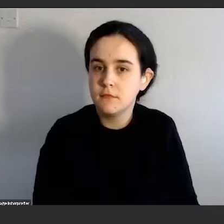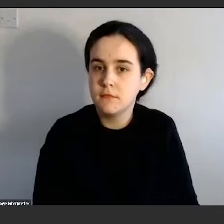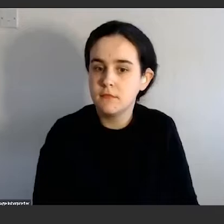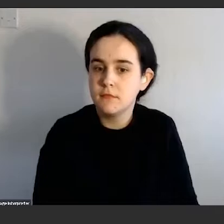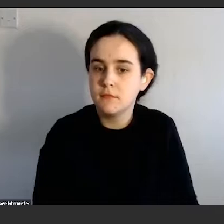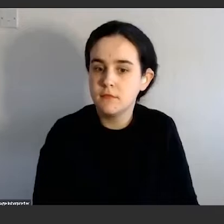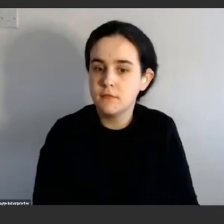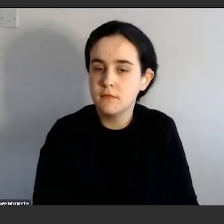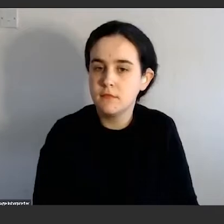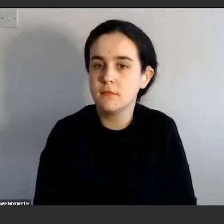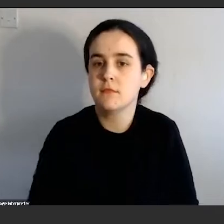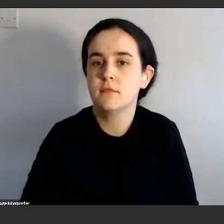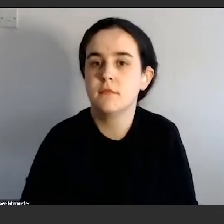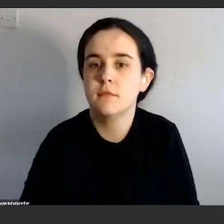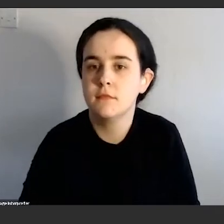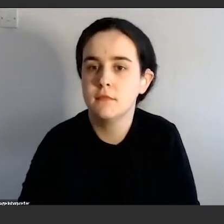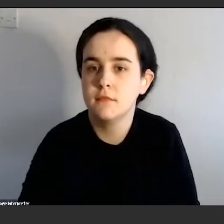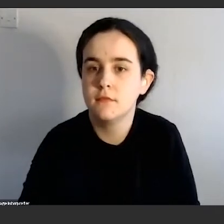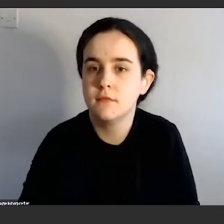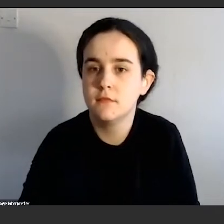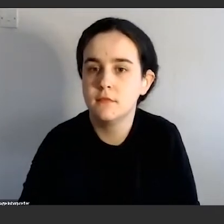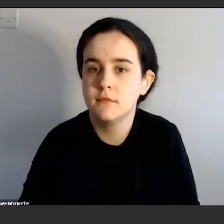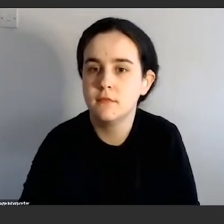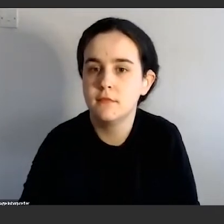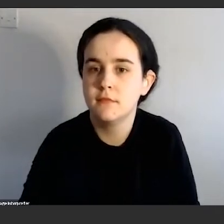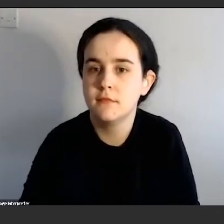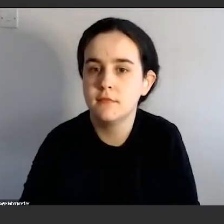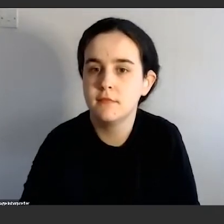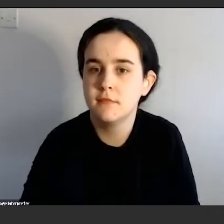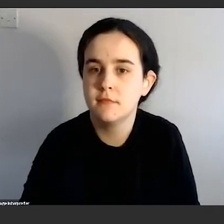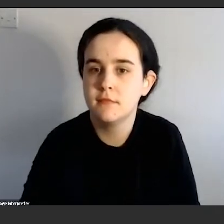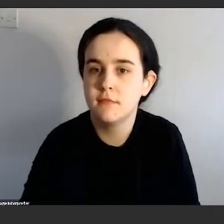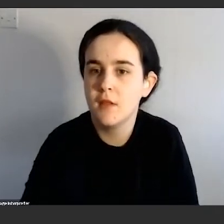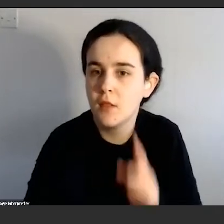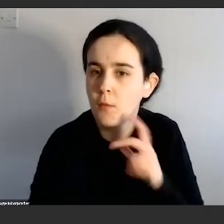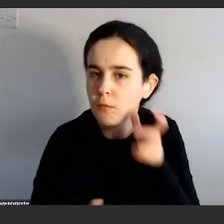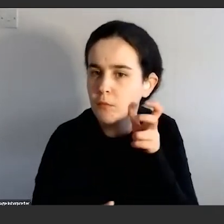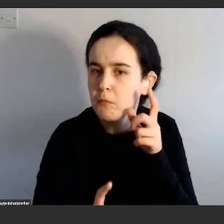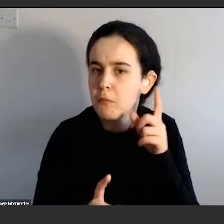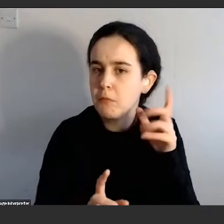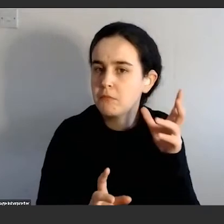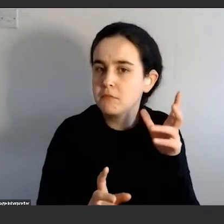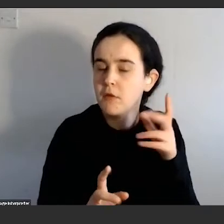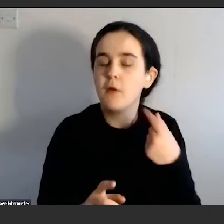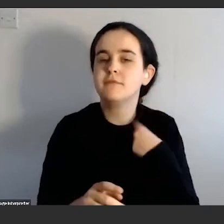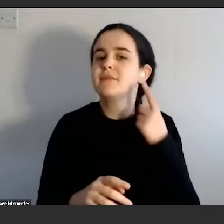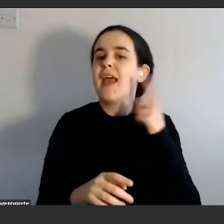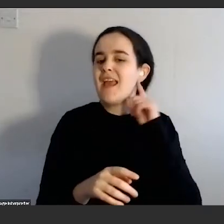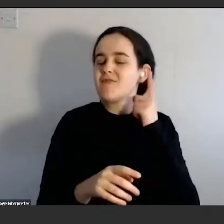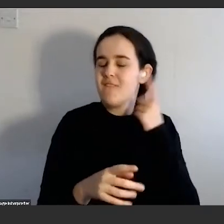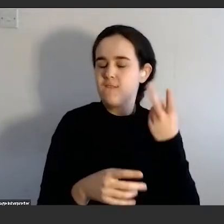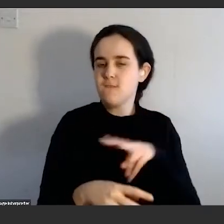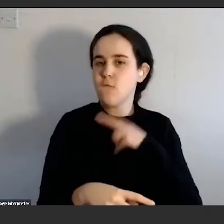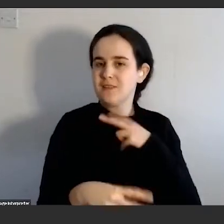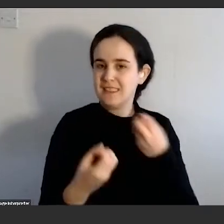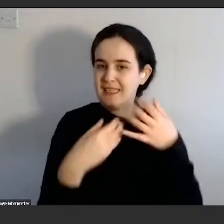Olga is speaking. I'm part of the Hearing Voices Network. Can you hear me? I could hear a voice. I don't